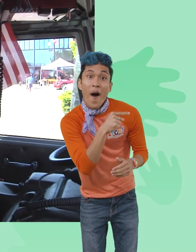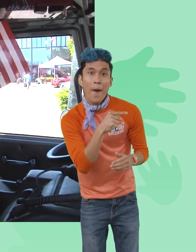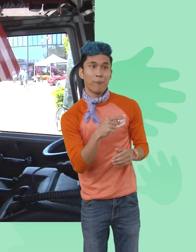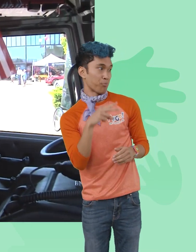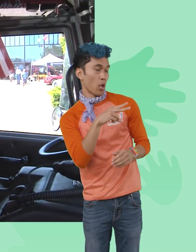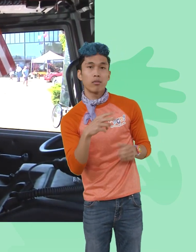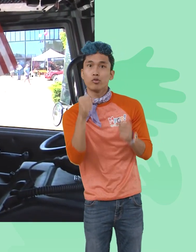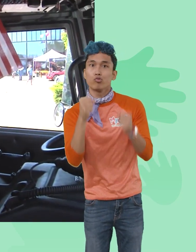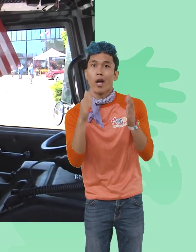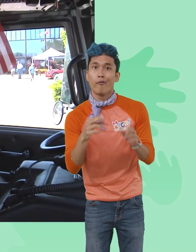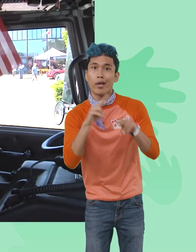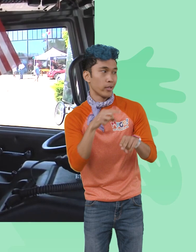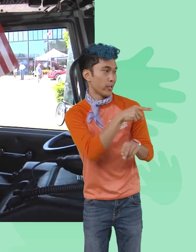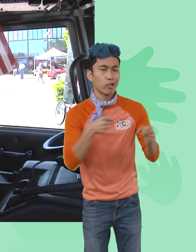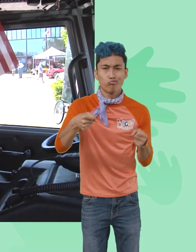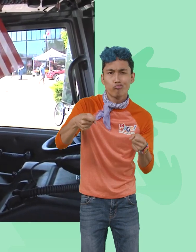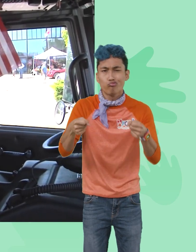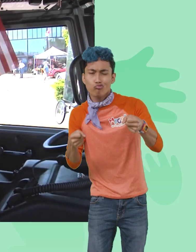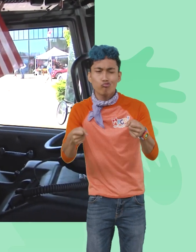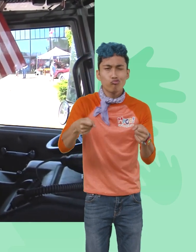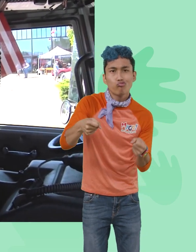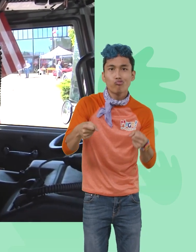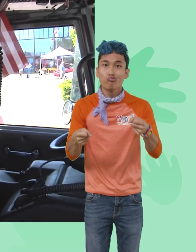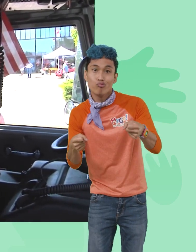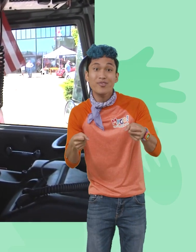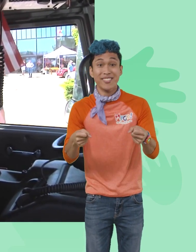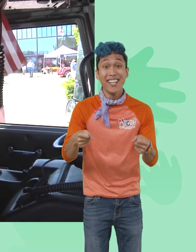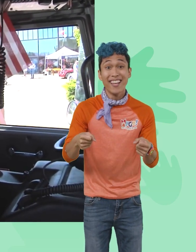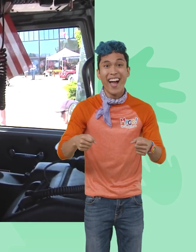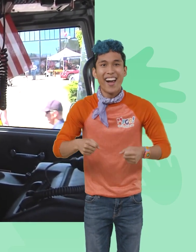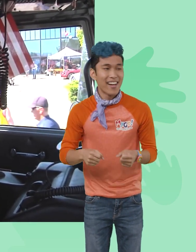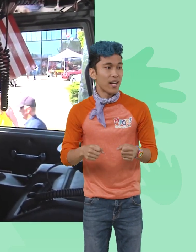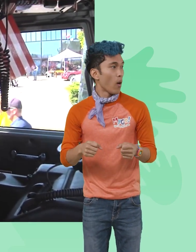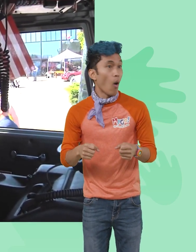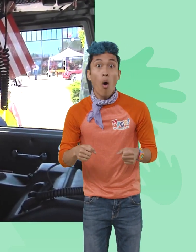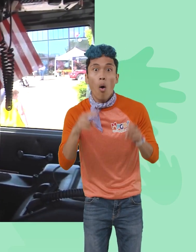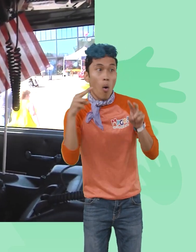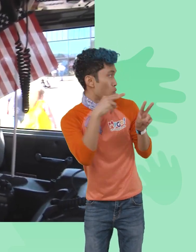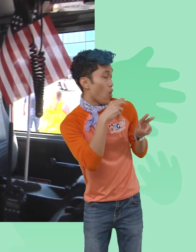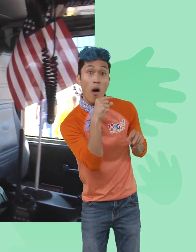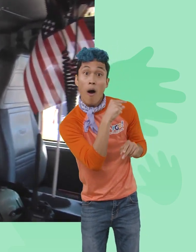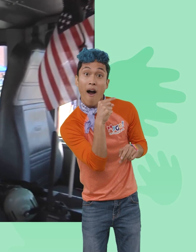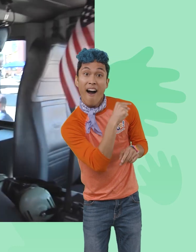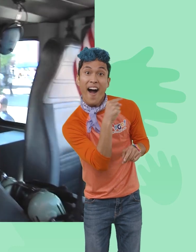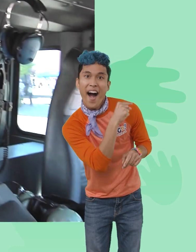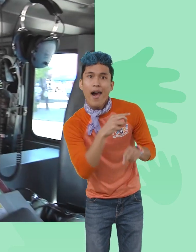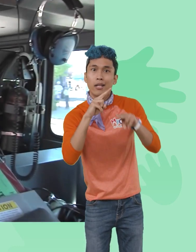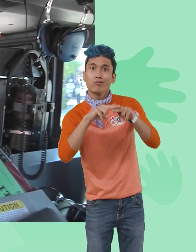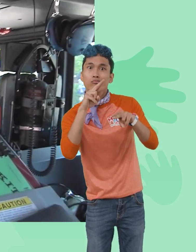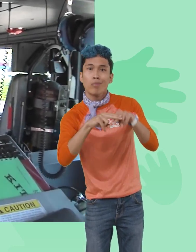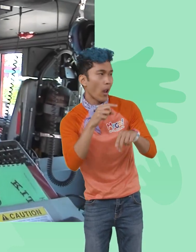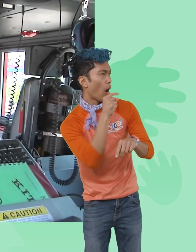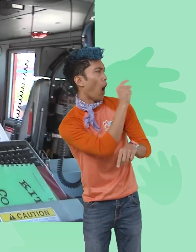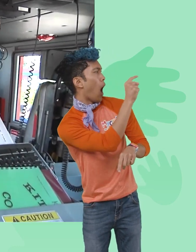That's where the driver sits and steers the fire truck with the steering wheel. Oh, check the back out with me. Yeah,